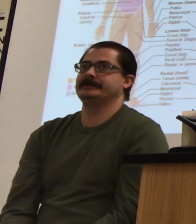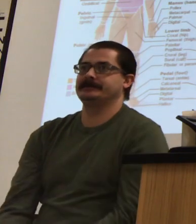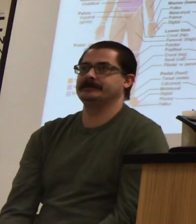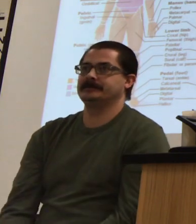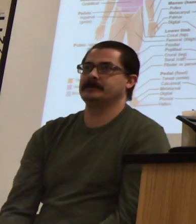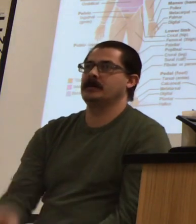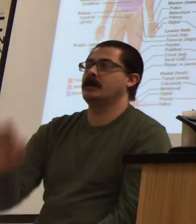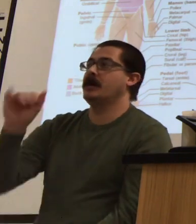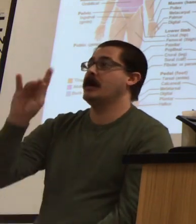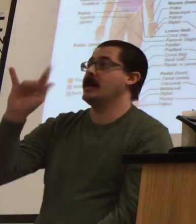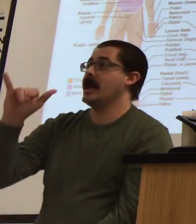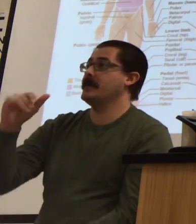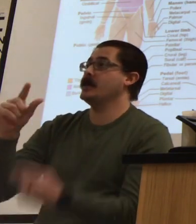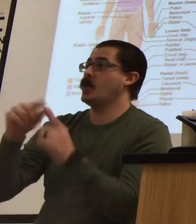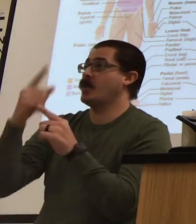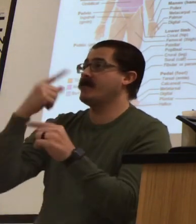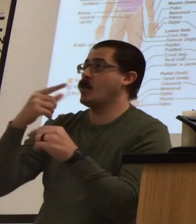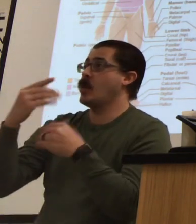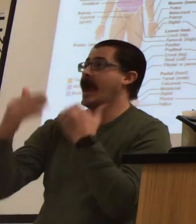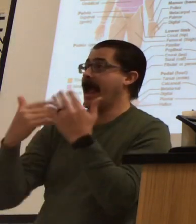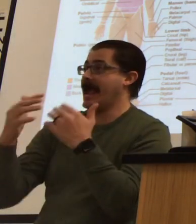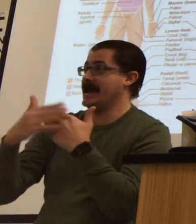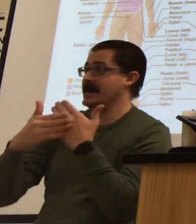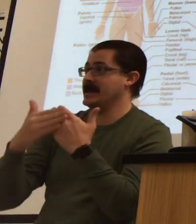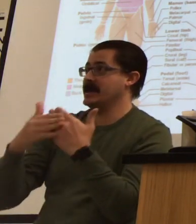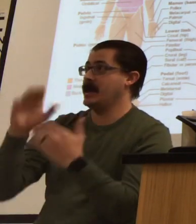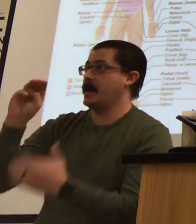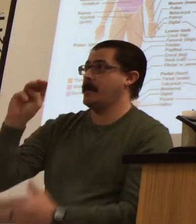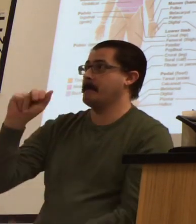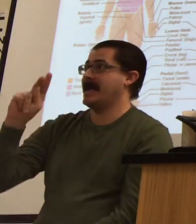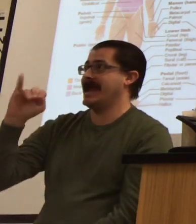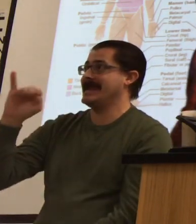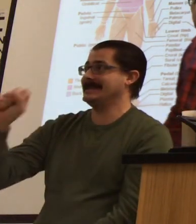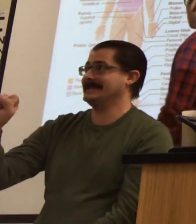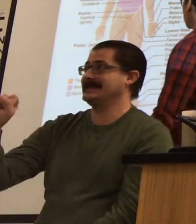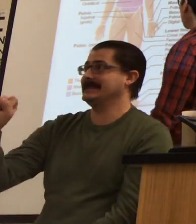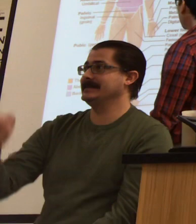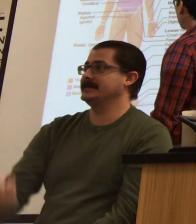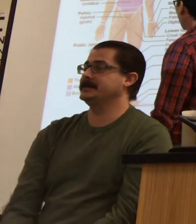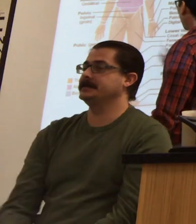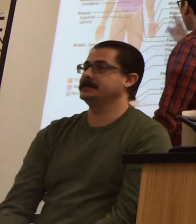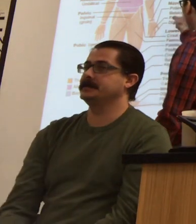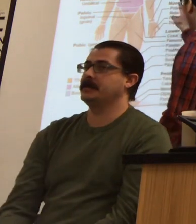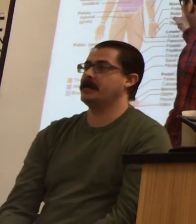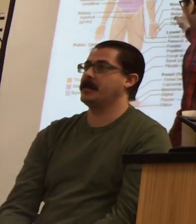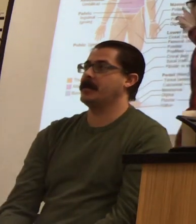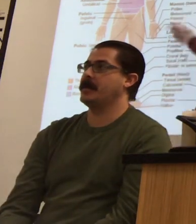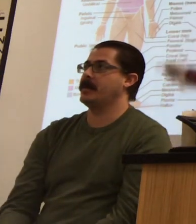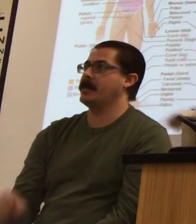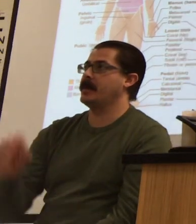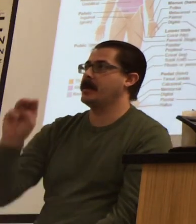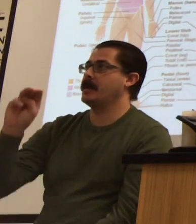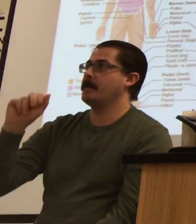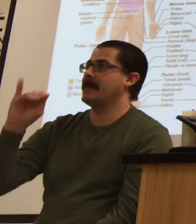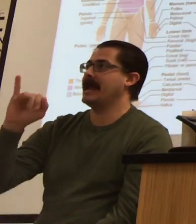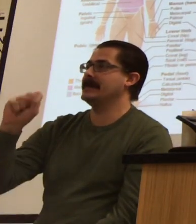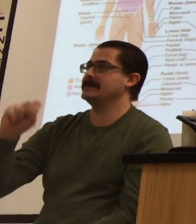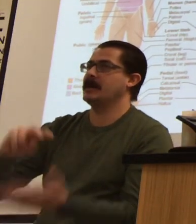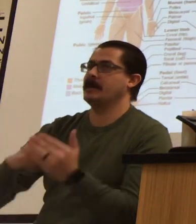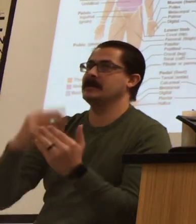The anatomy word for hand is manus. Let's see, where's the word? Yeah, manus is